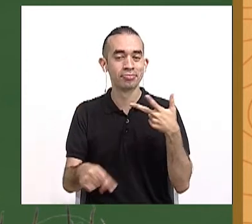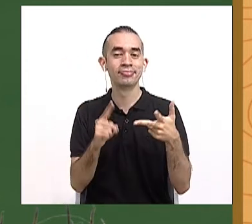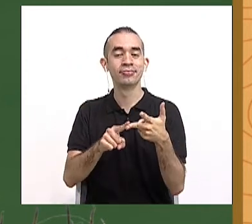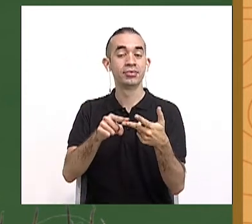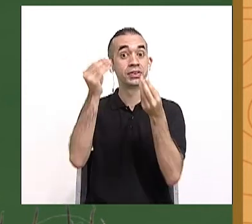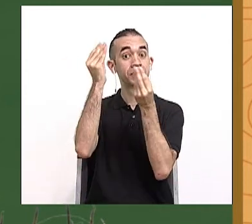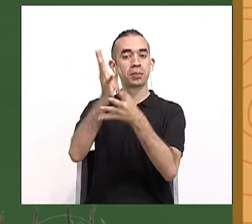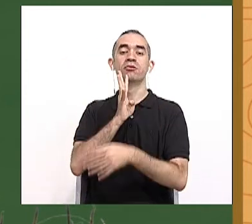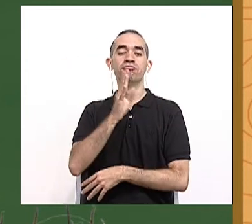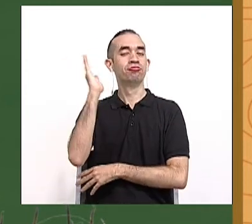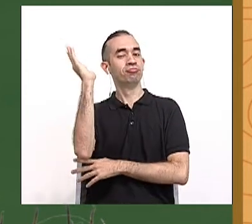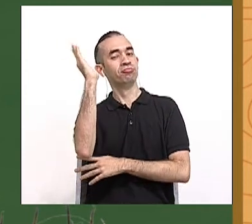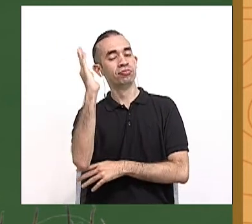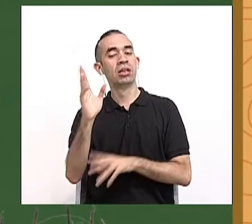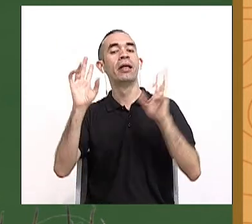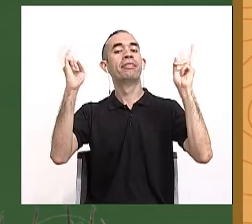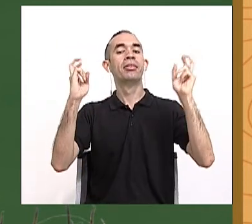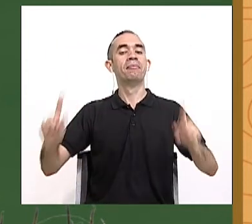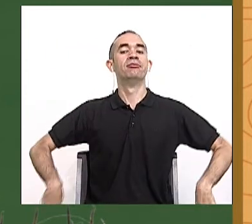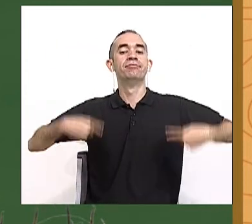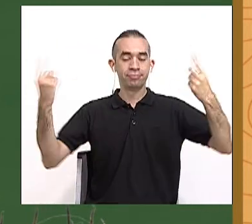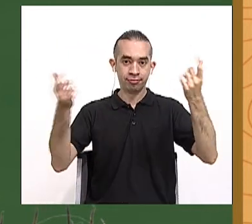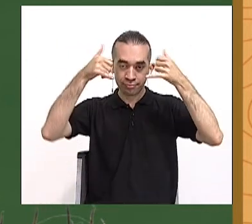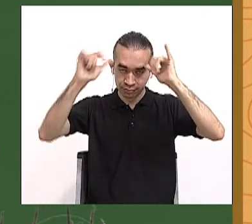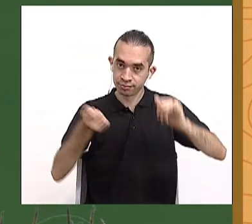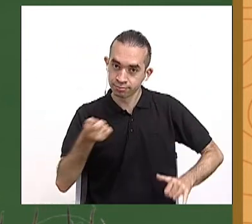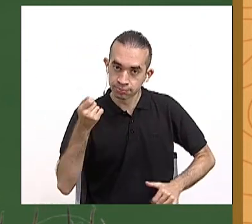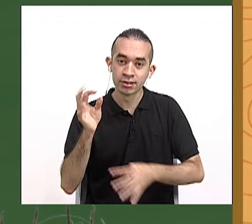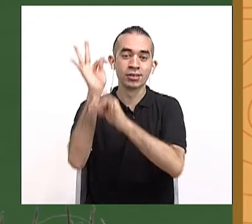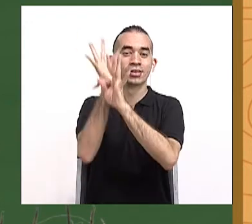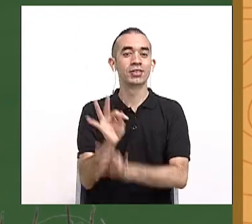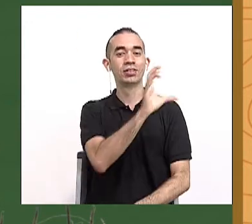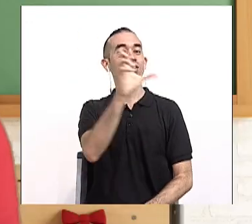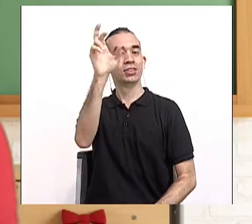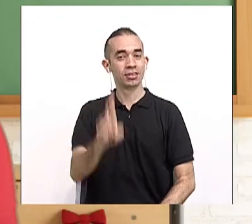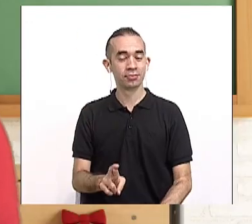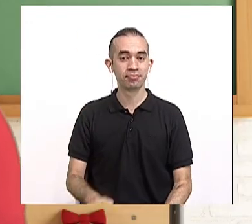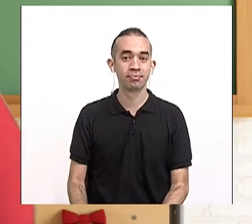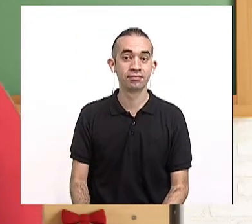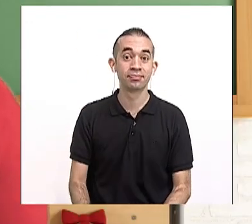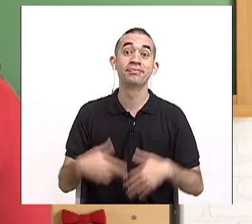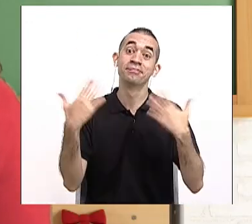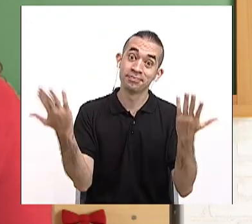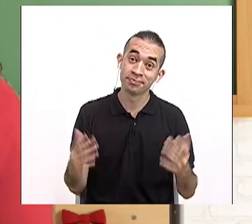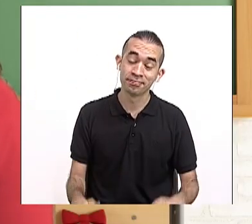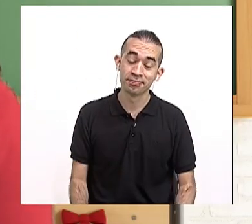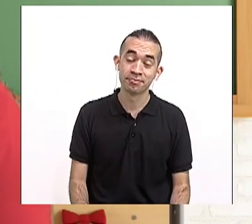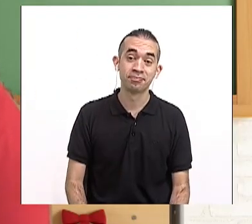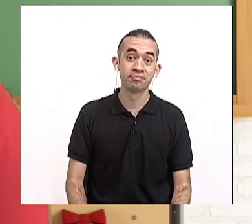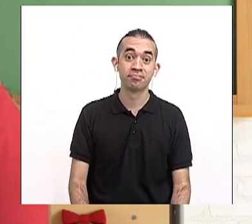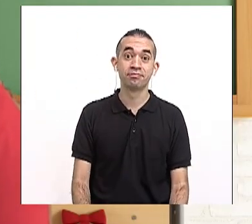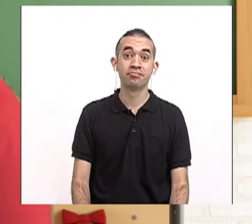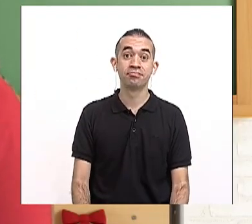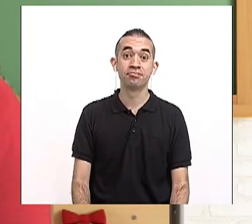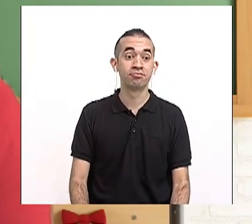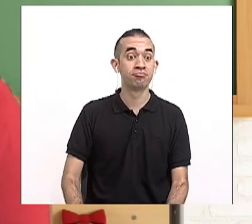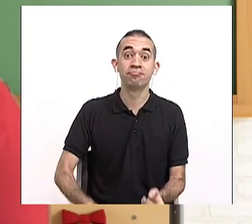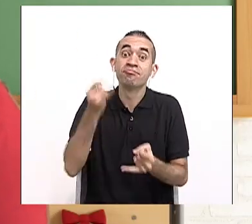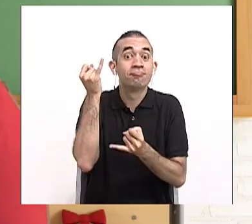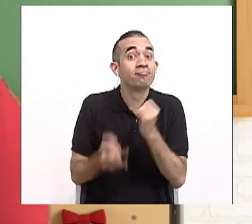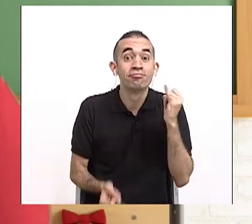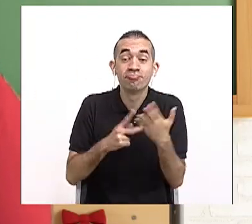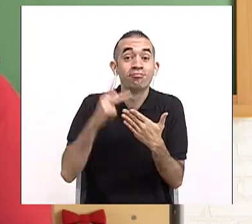I discriminated the main points of a video. Yeah, because you got the main idea, the gist. And also you extracted the specific details,